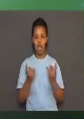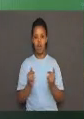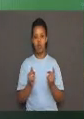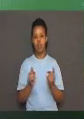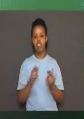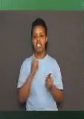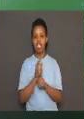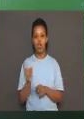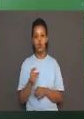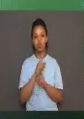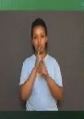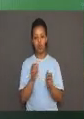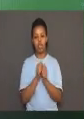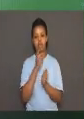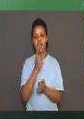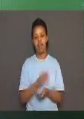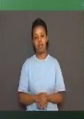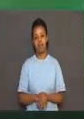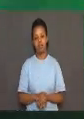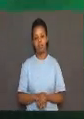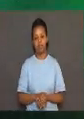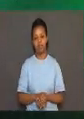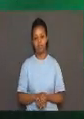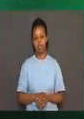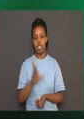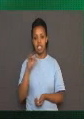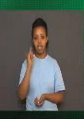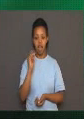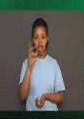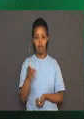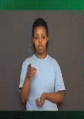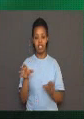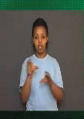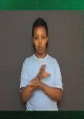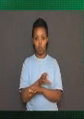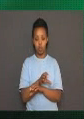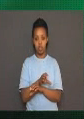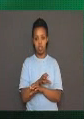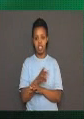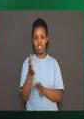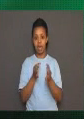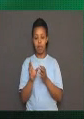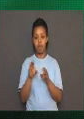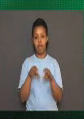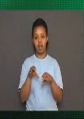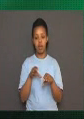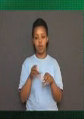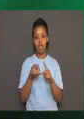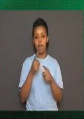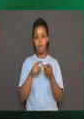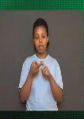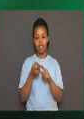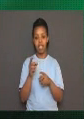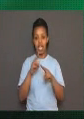go over the correct answers. A dihybrid cross describes a